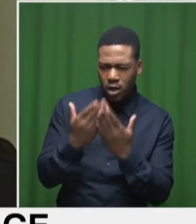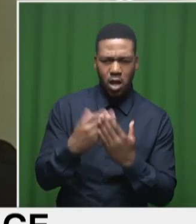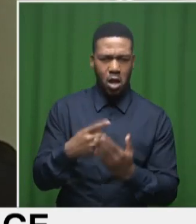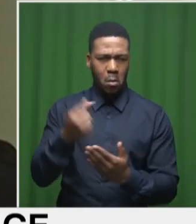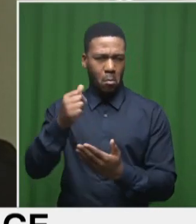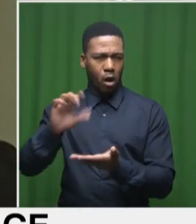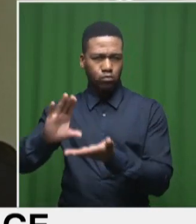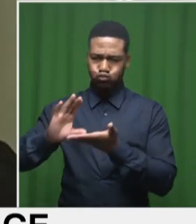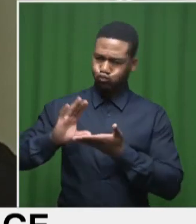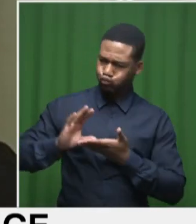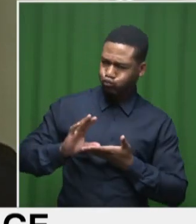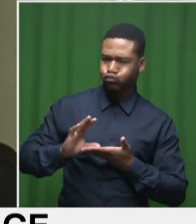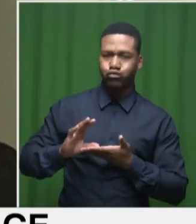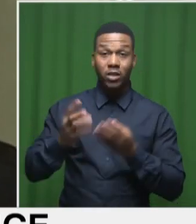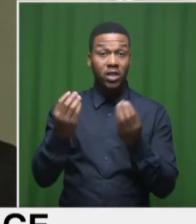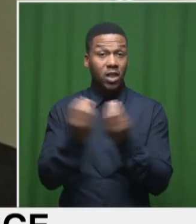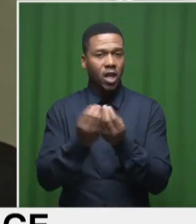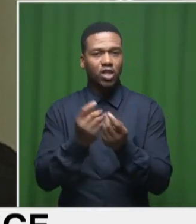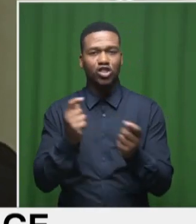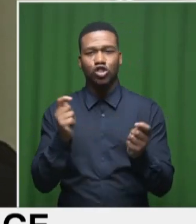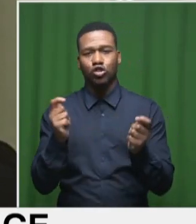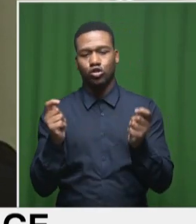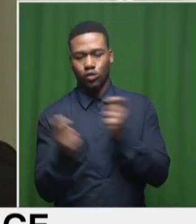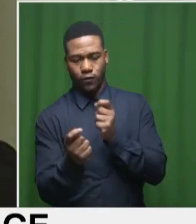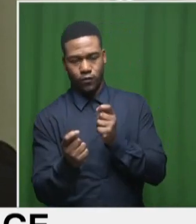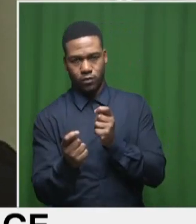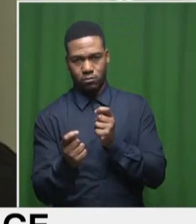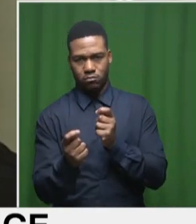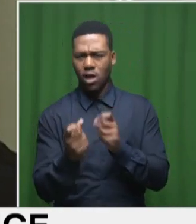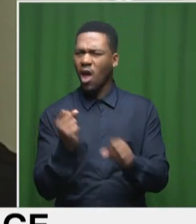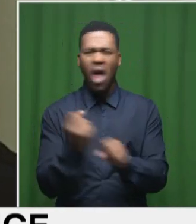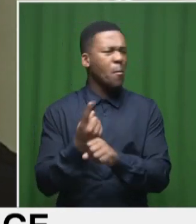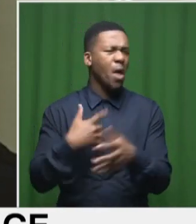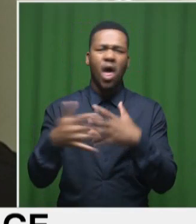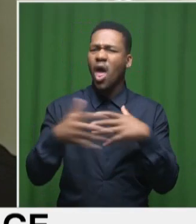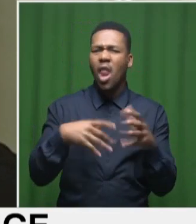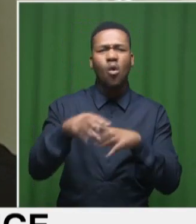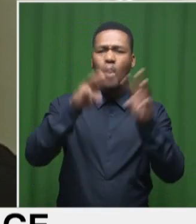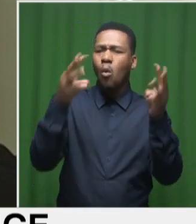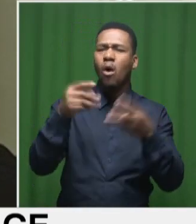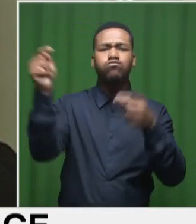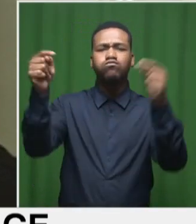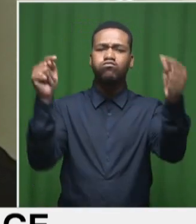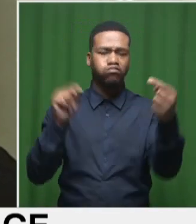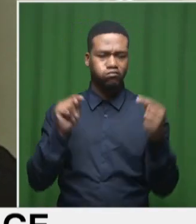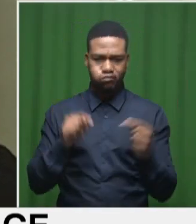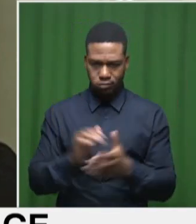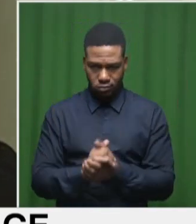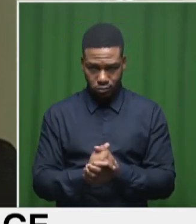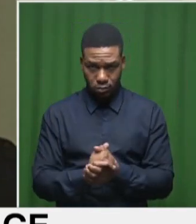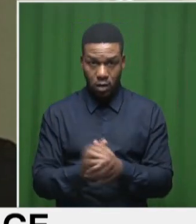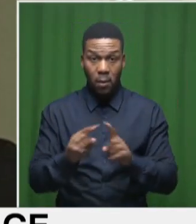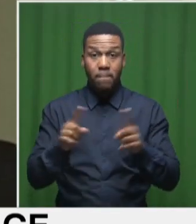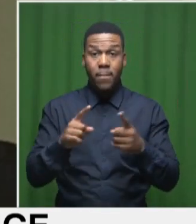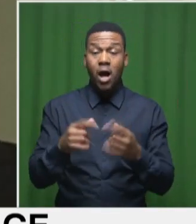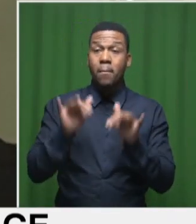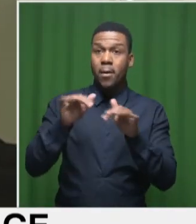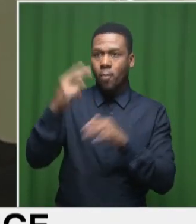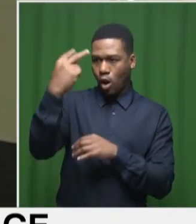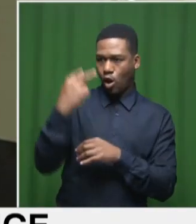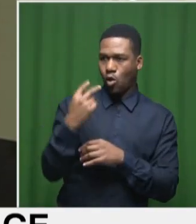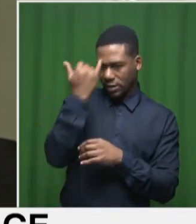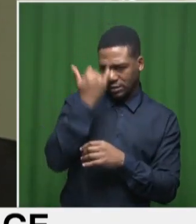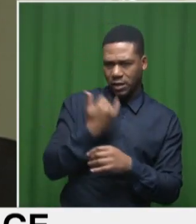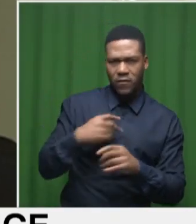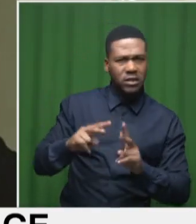there is a shift, and it happens around the world, towards looking after themselves in a better way, in a more holistic way. But again, there is